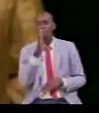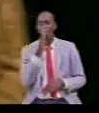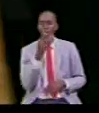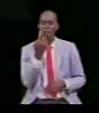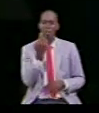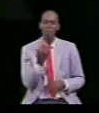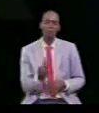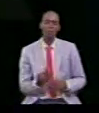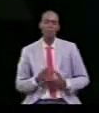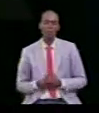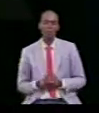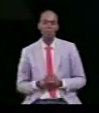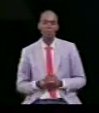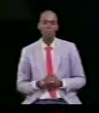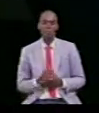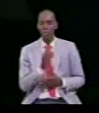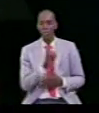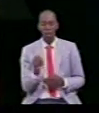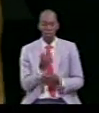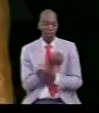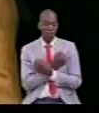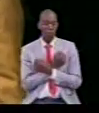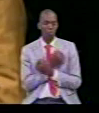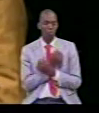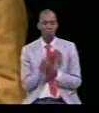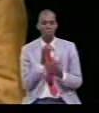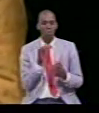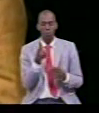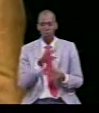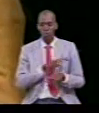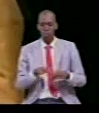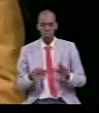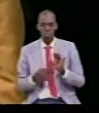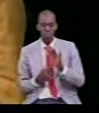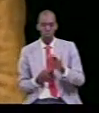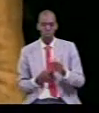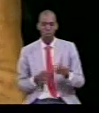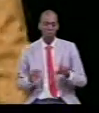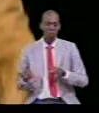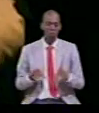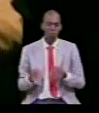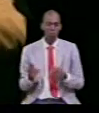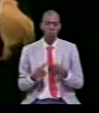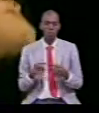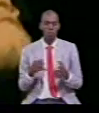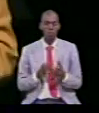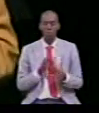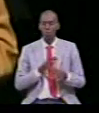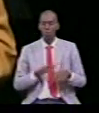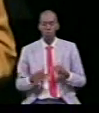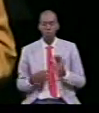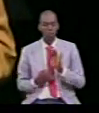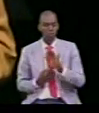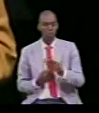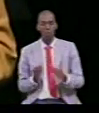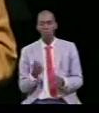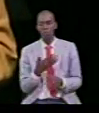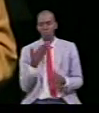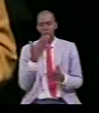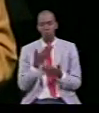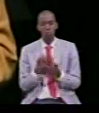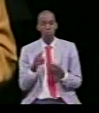A love, a kind of love you don't give action to, you don't give expression to, that